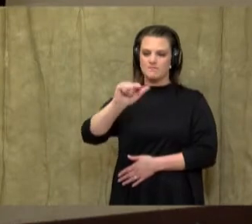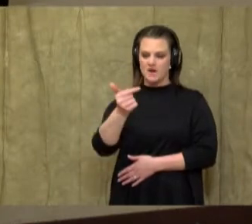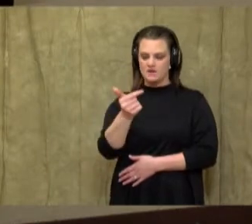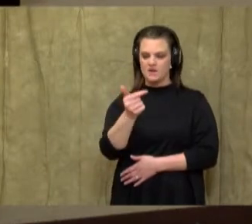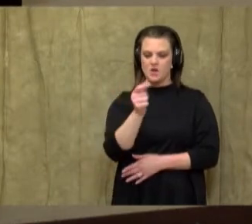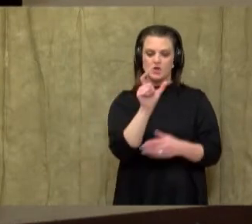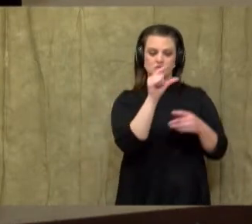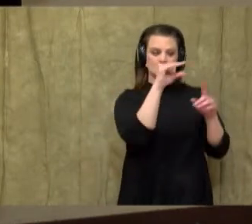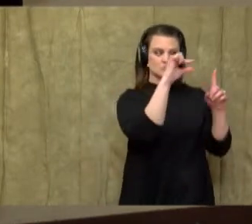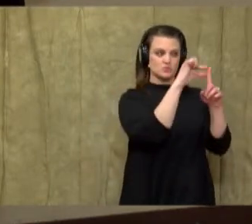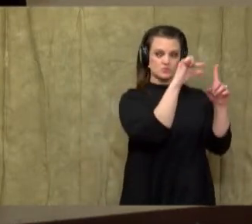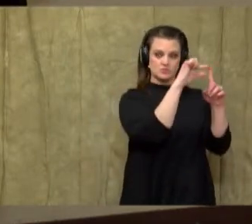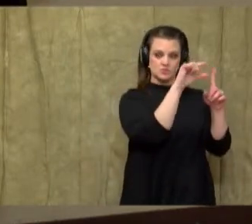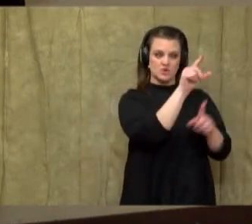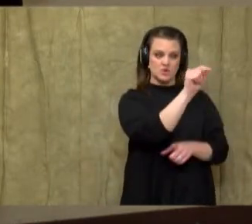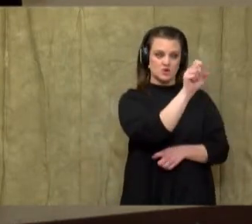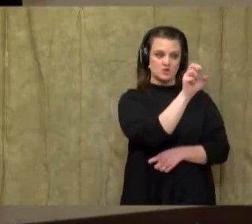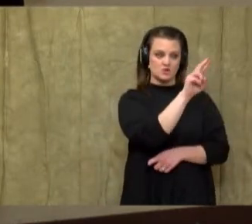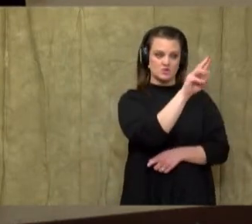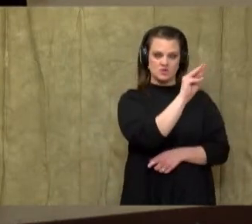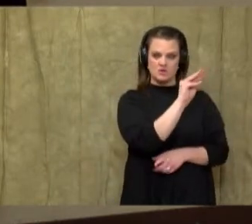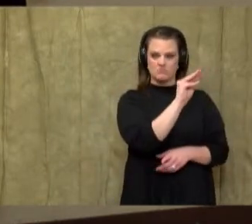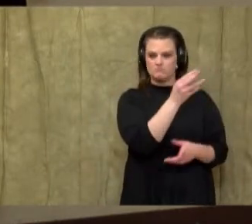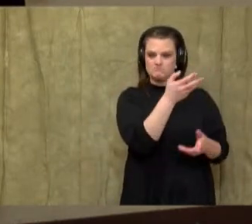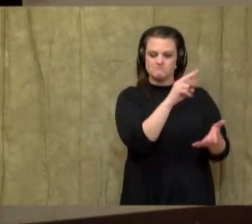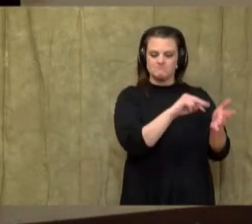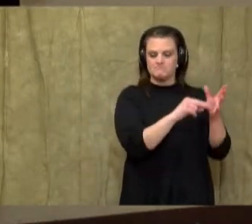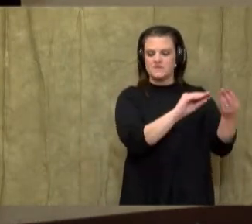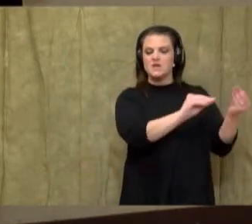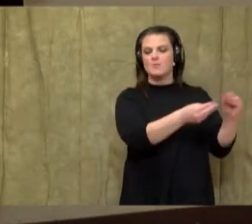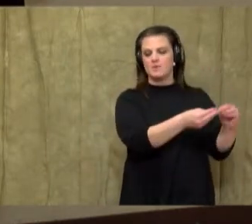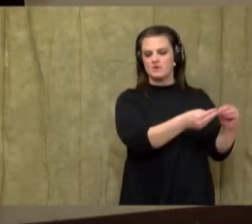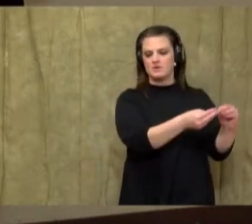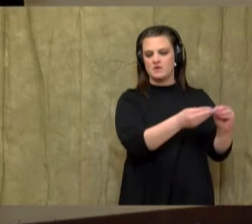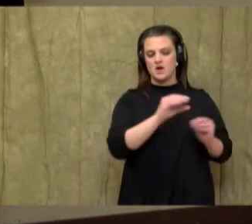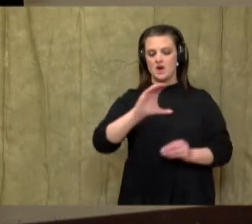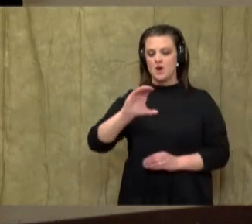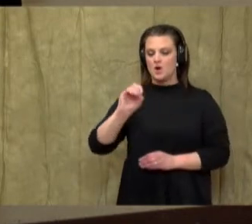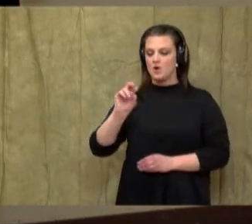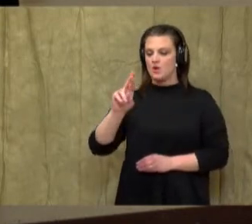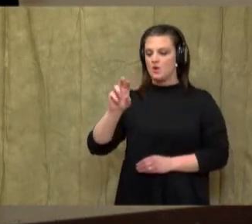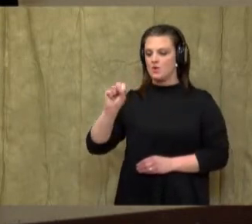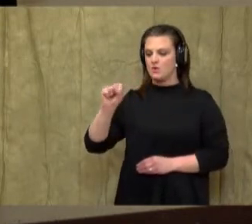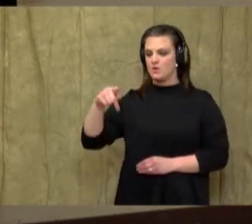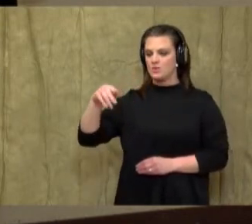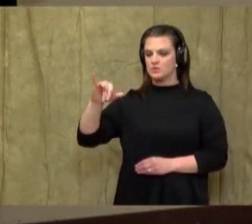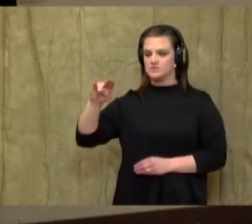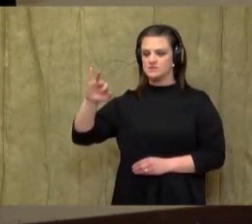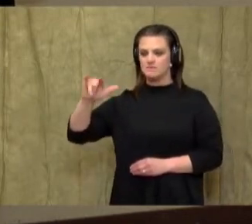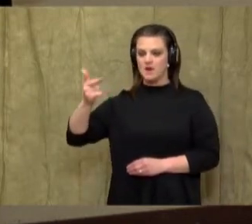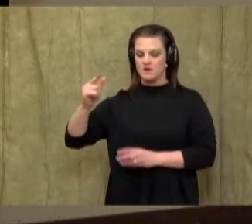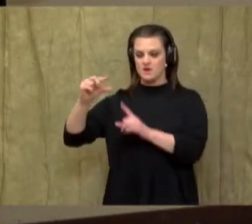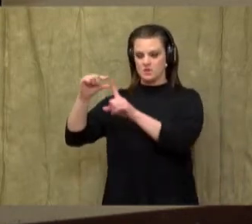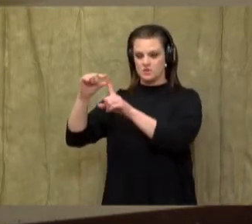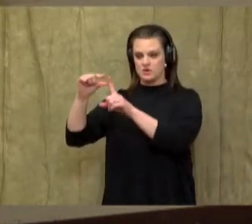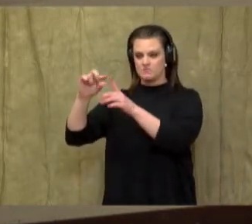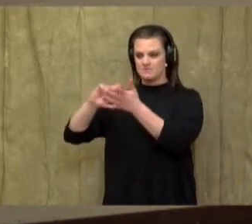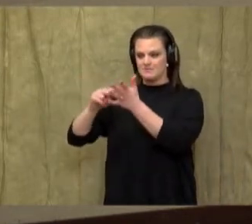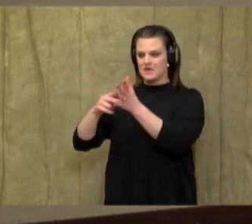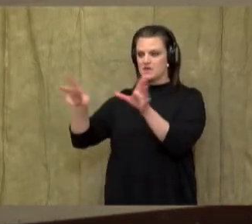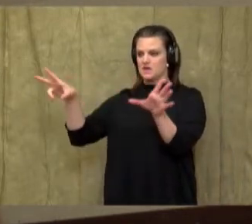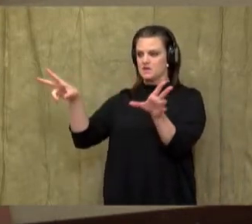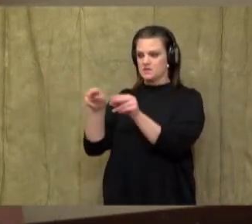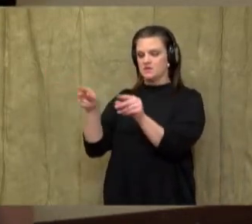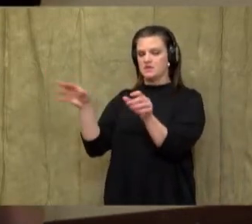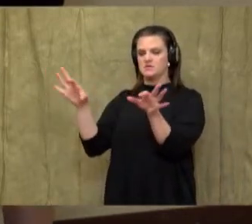numbers in our pattern, and corresponding terms are the numbers that go together. So here